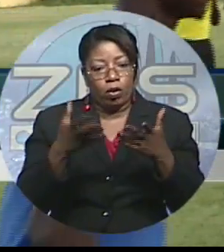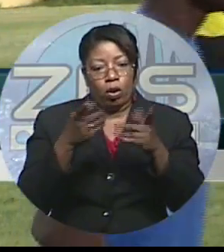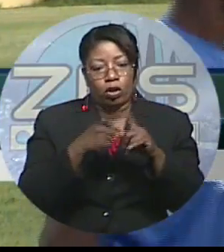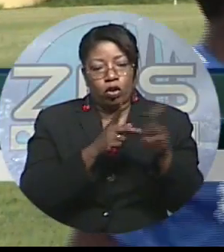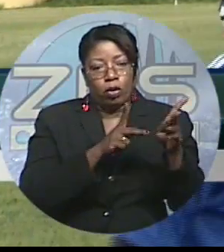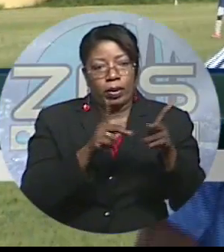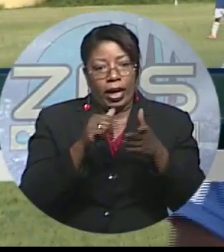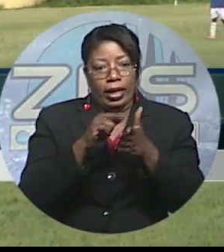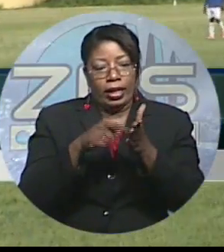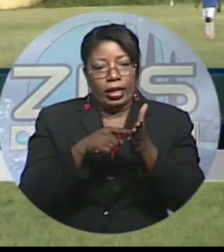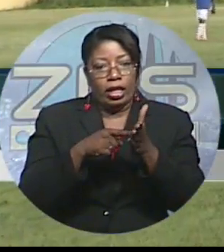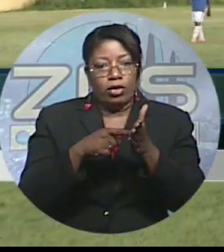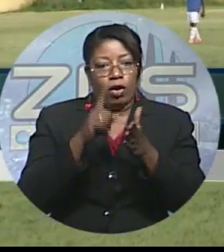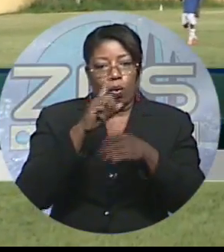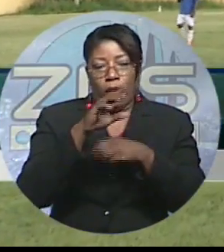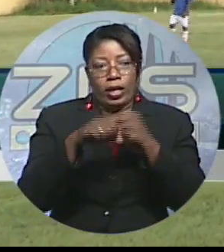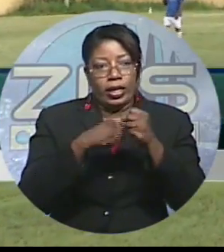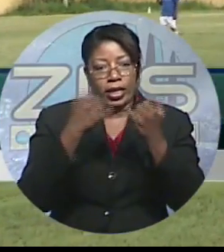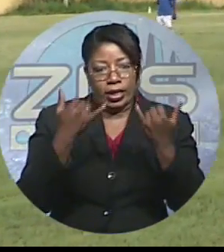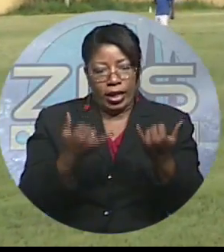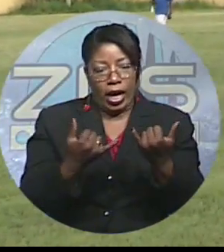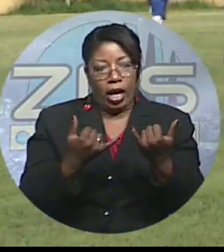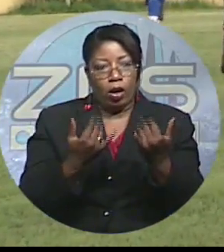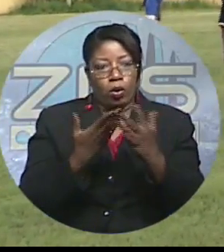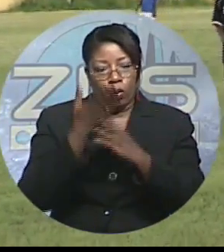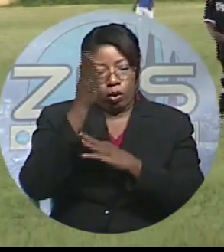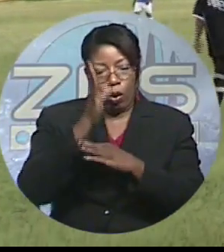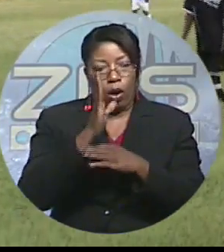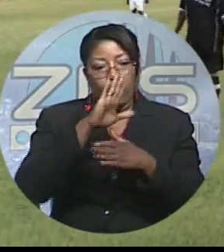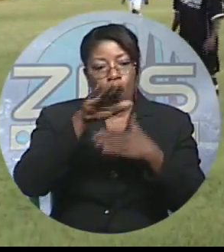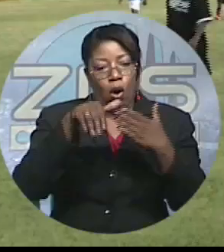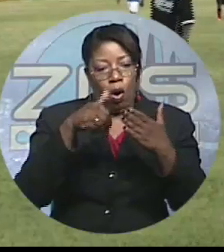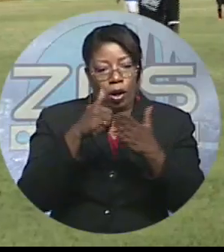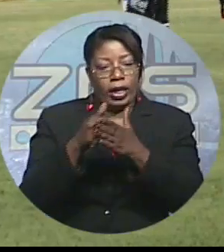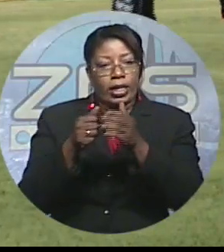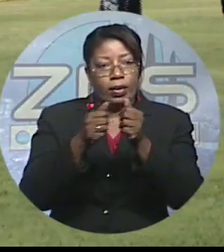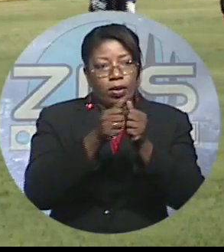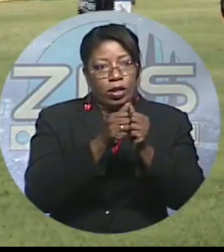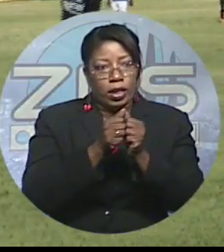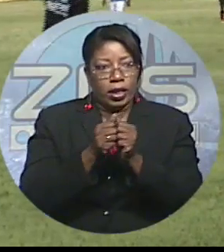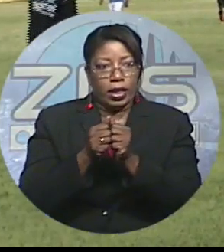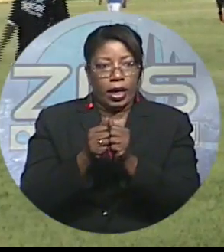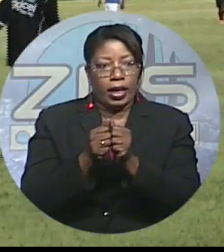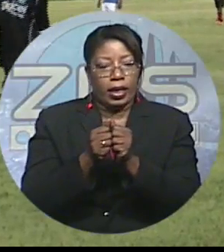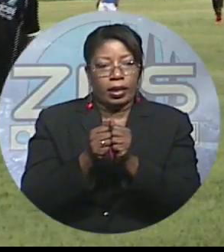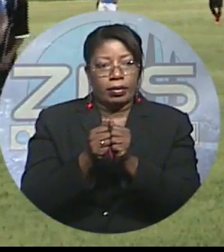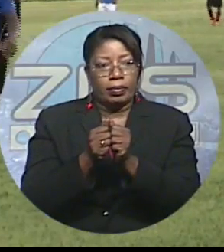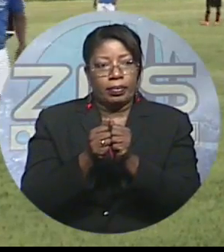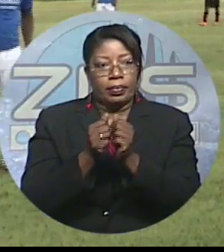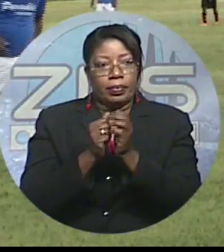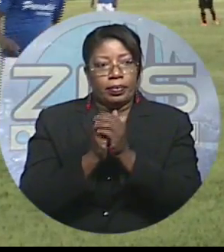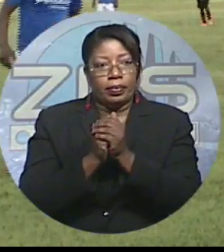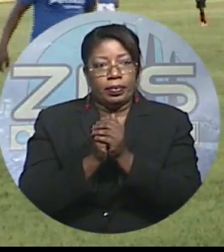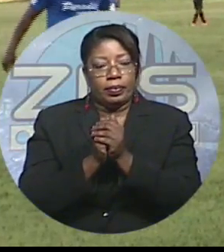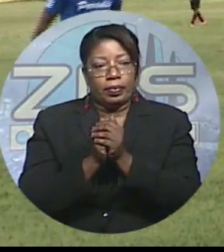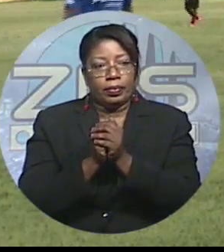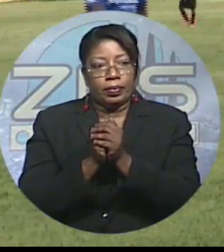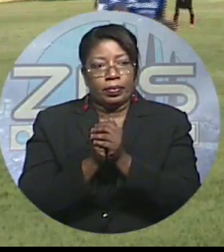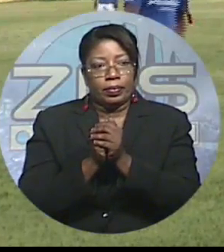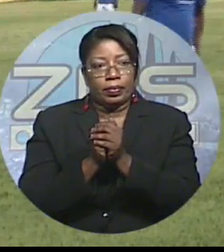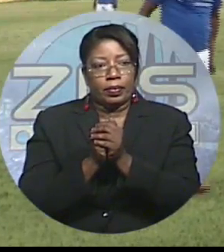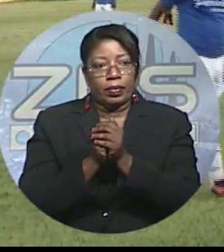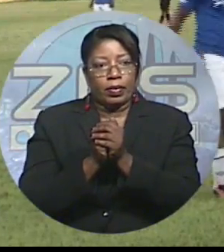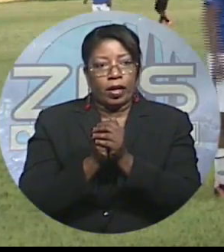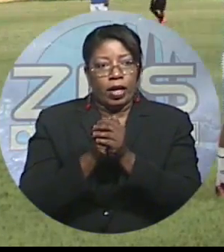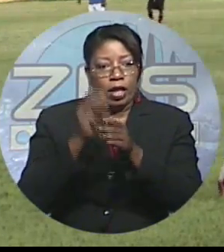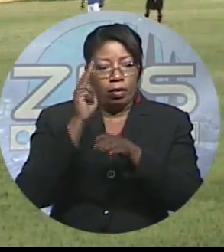a year now, and through the grace of God, everything came together. Ms. Brown from the DW Davis and Mr. Sanders from Ministry of Education, they made it happen